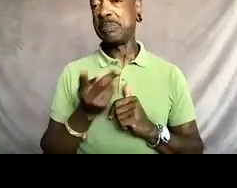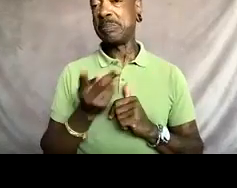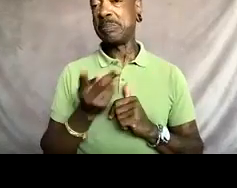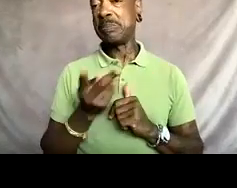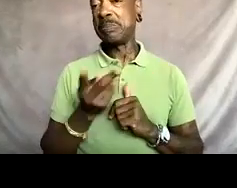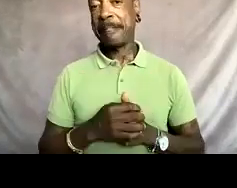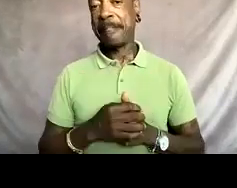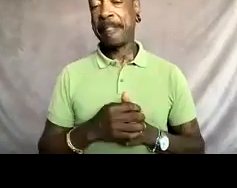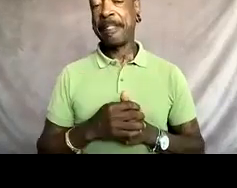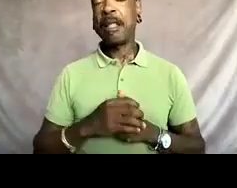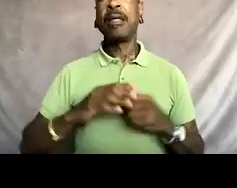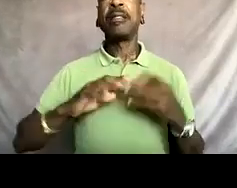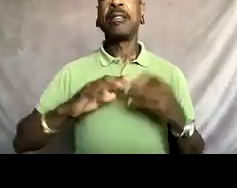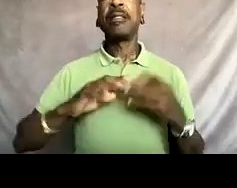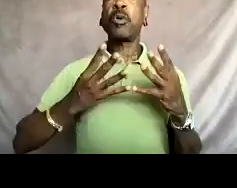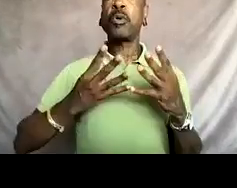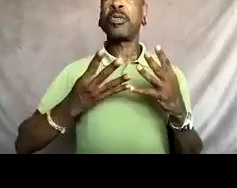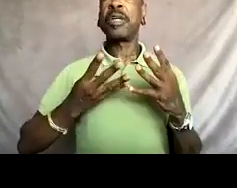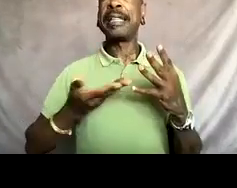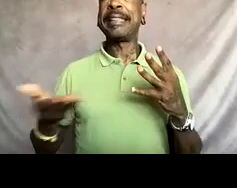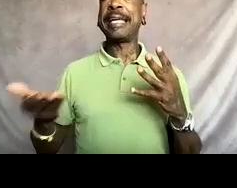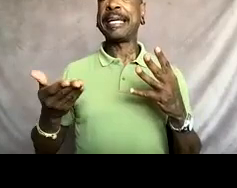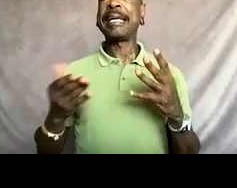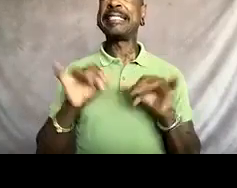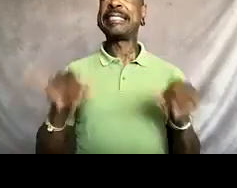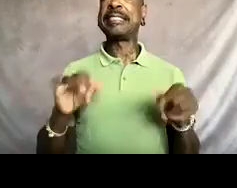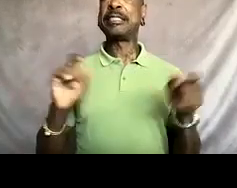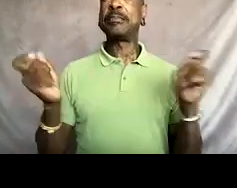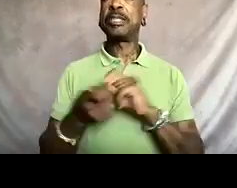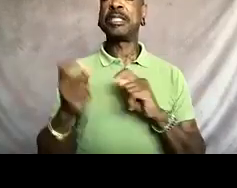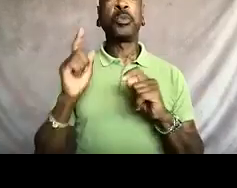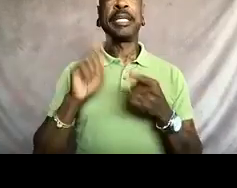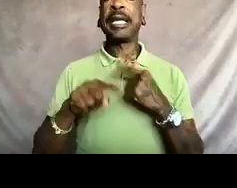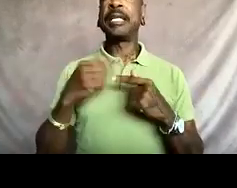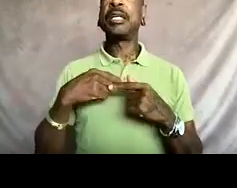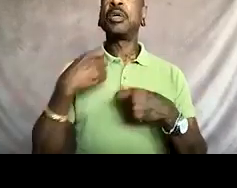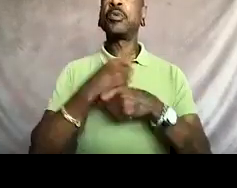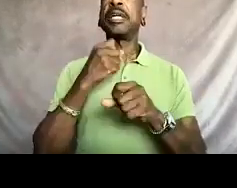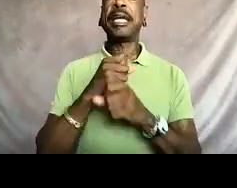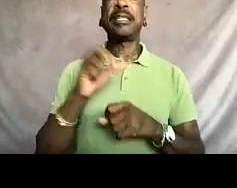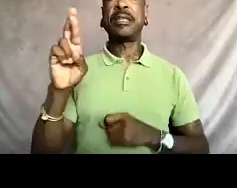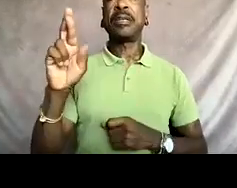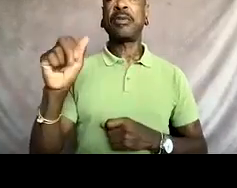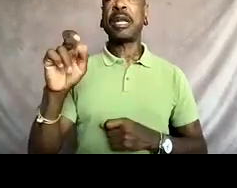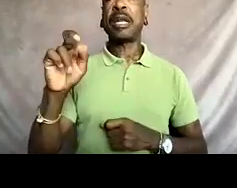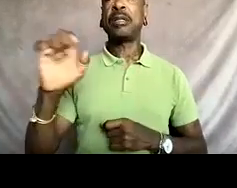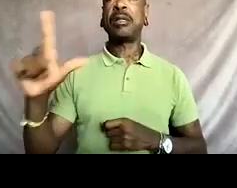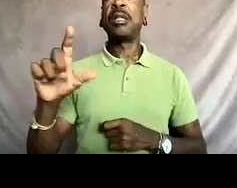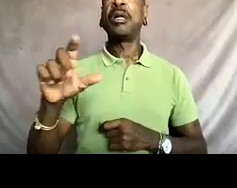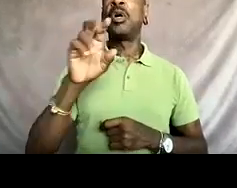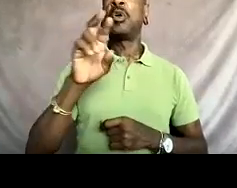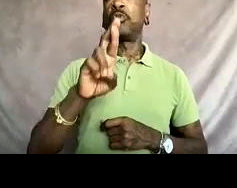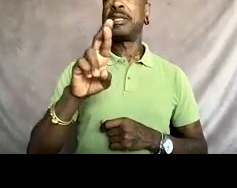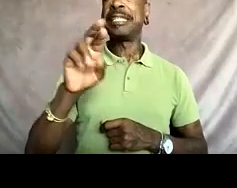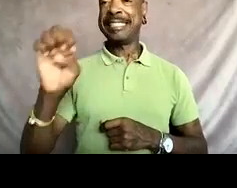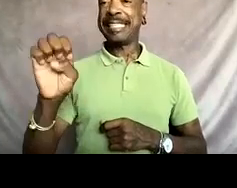And the fourth thing is systems change work. Like, we can't just create radical real estate projects in a vacuum. When I've acknowledged,